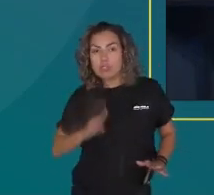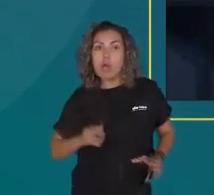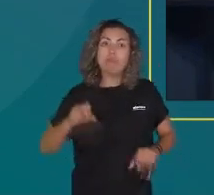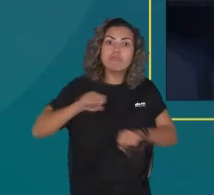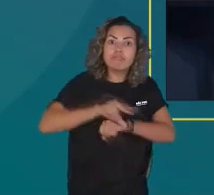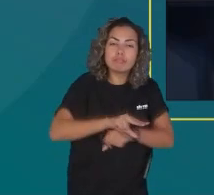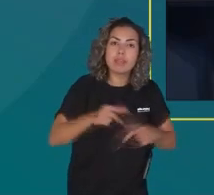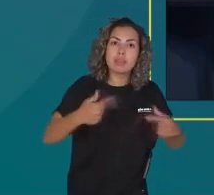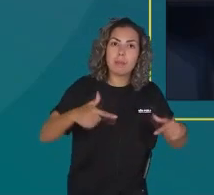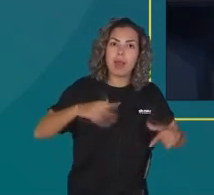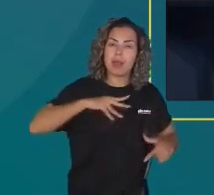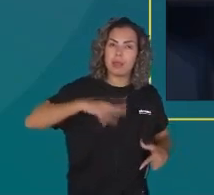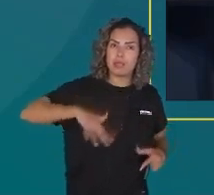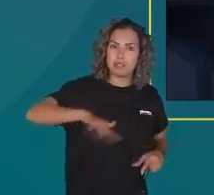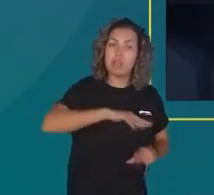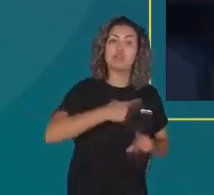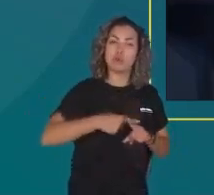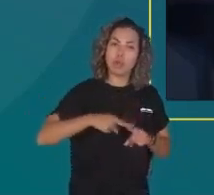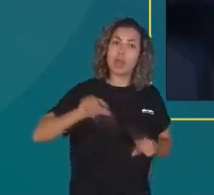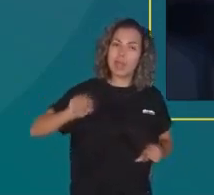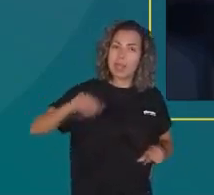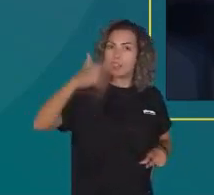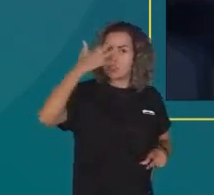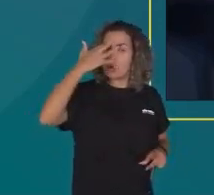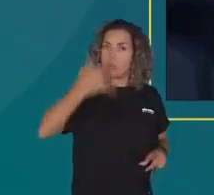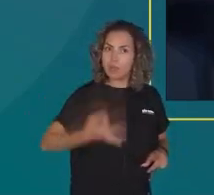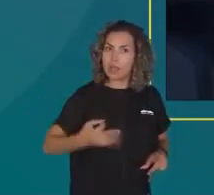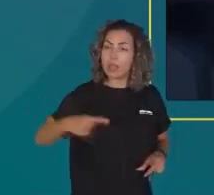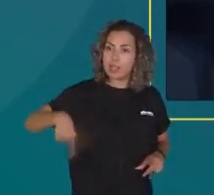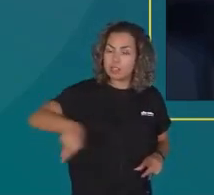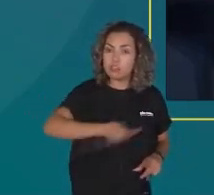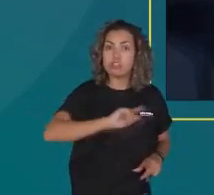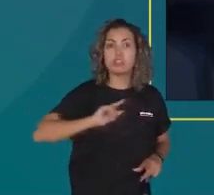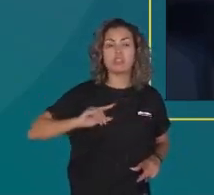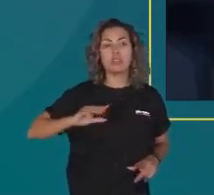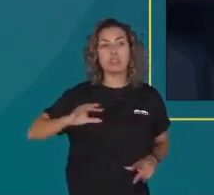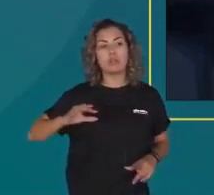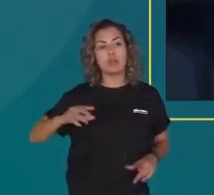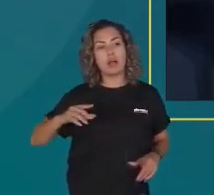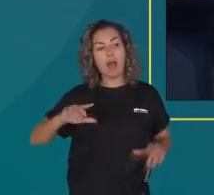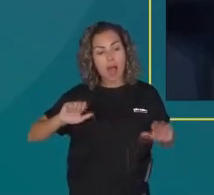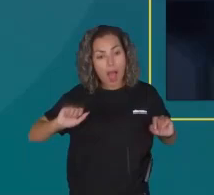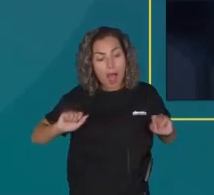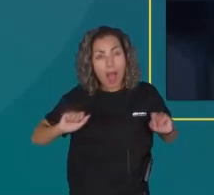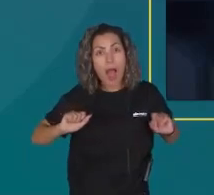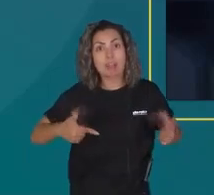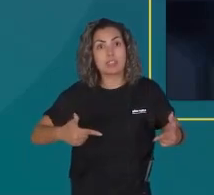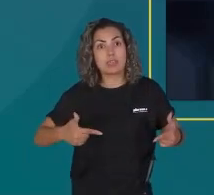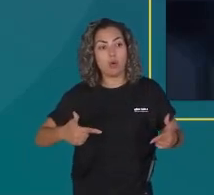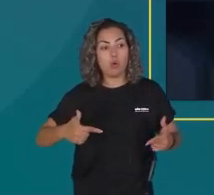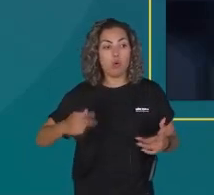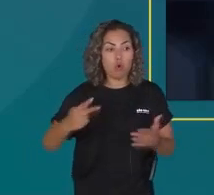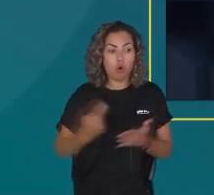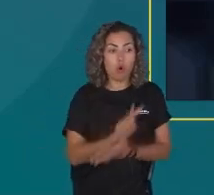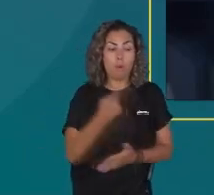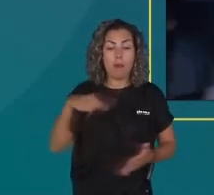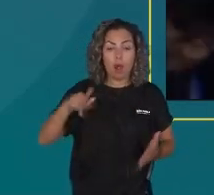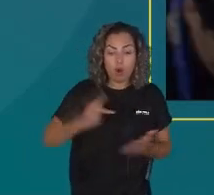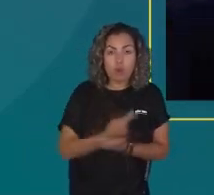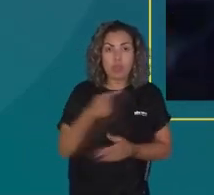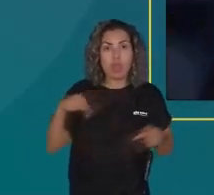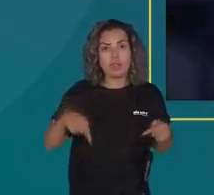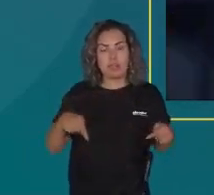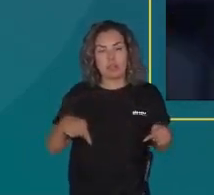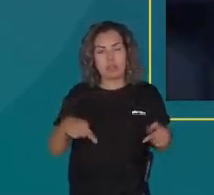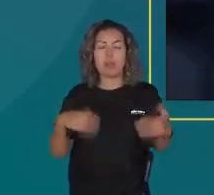the policies happen there, but the actions happen here. So I want to congratulate you, and thank you very much for leaving us with those